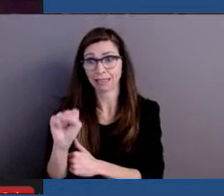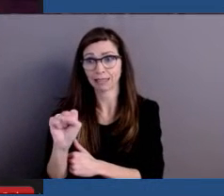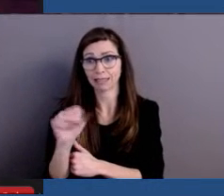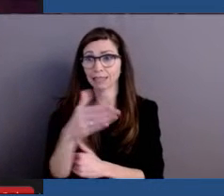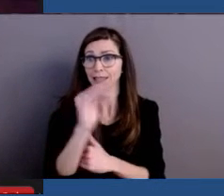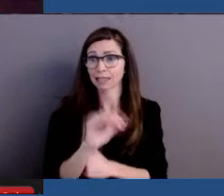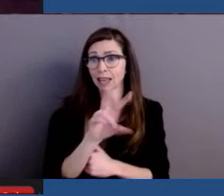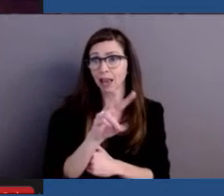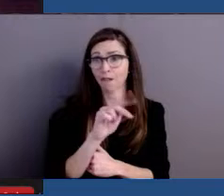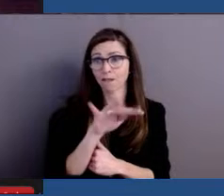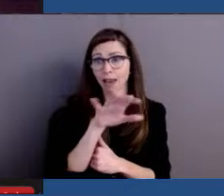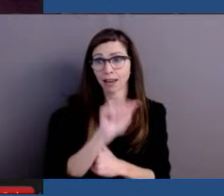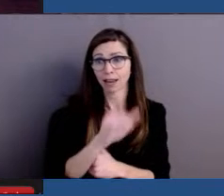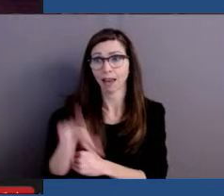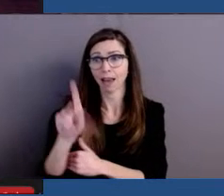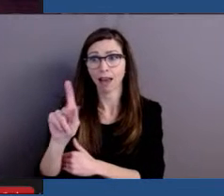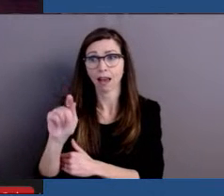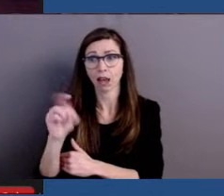Vanya Karam,